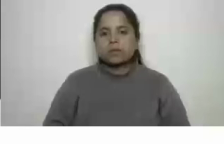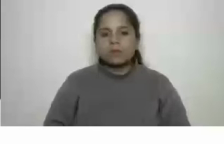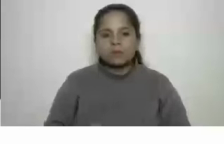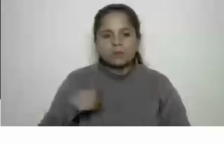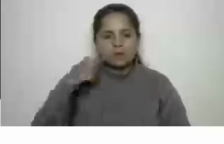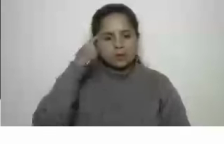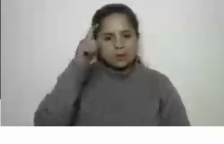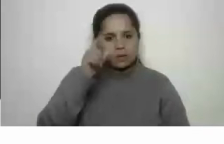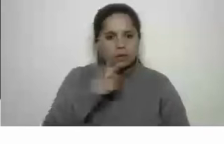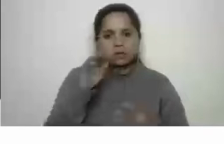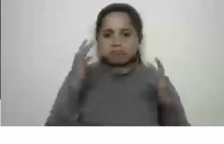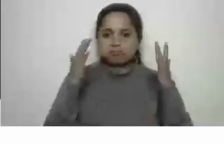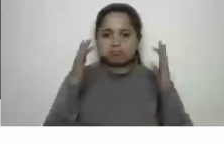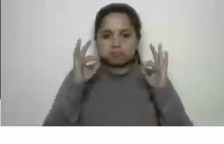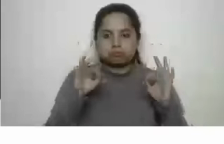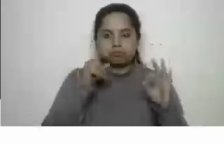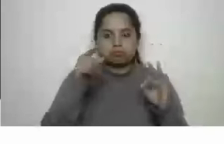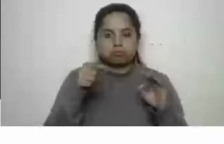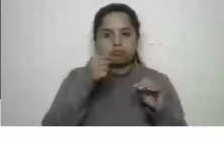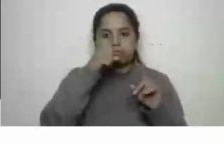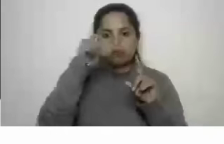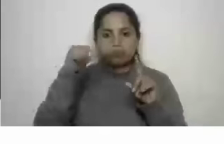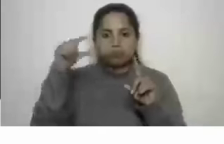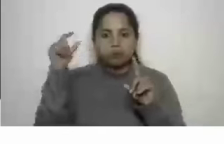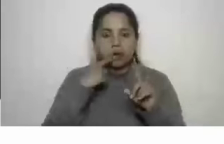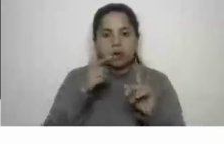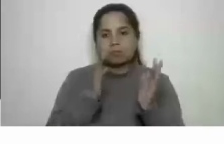Someone is appreciative of the petals idea.